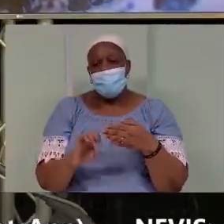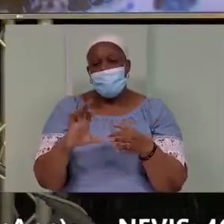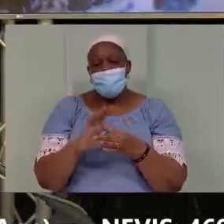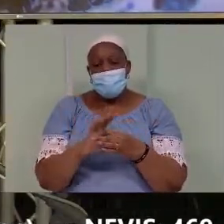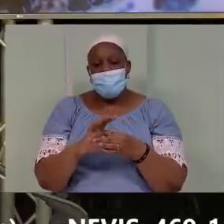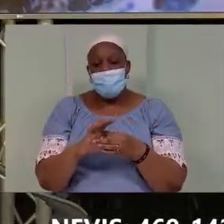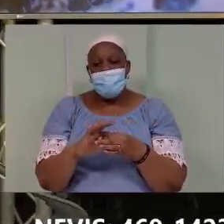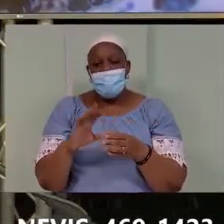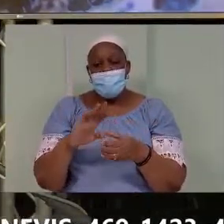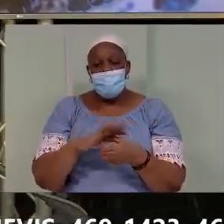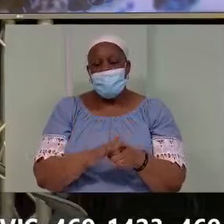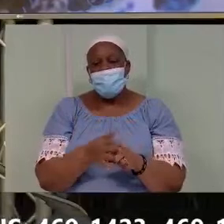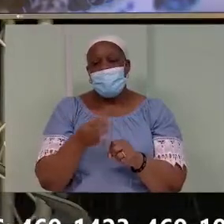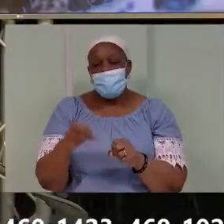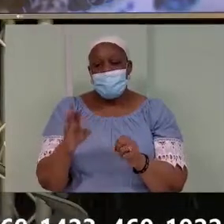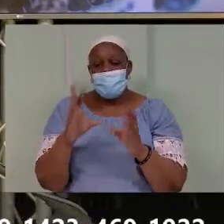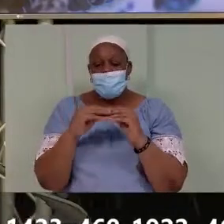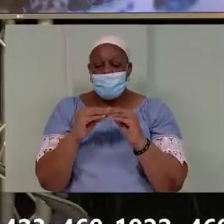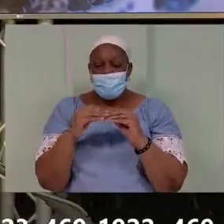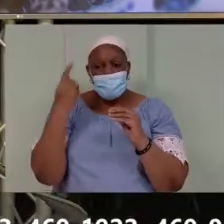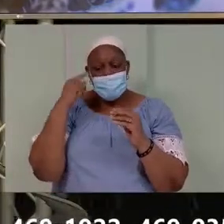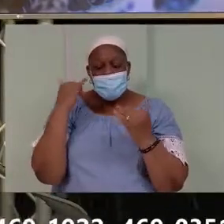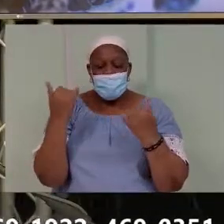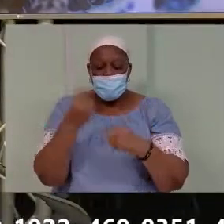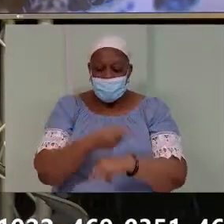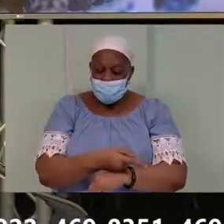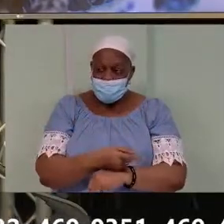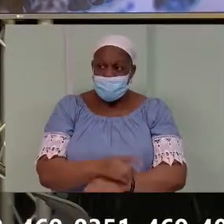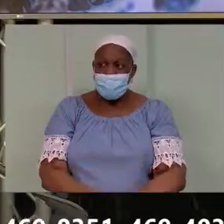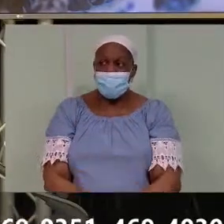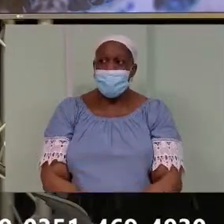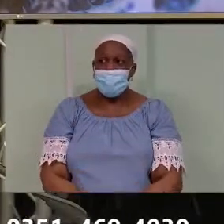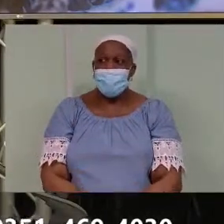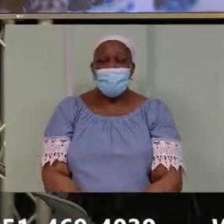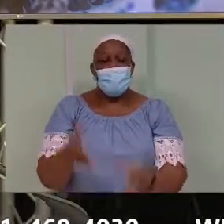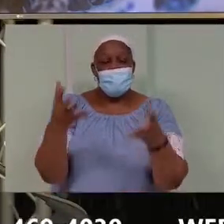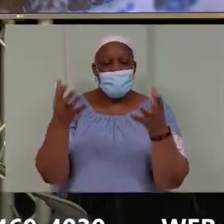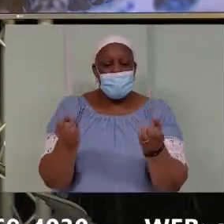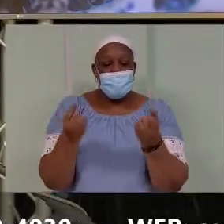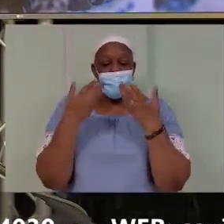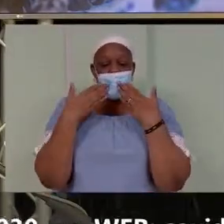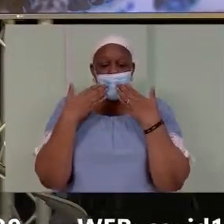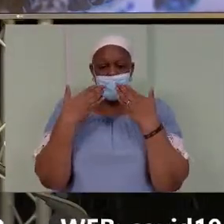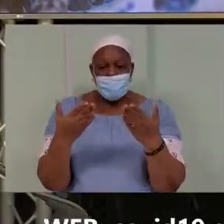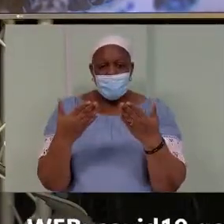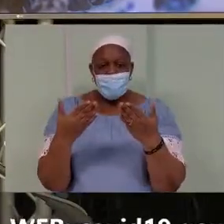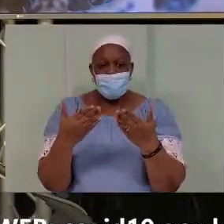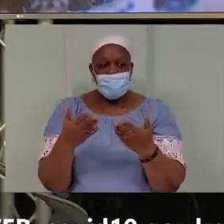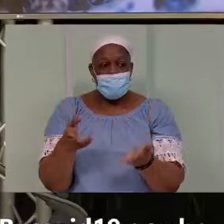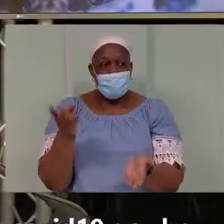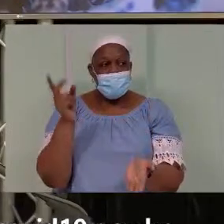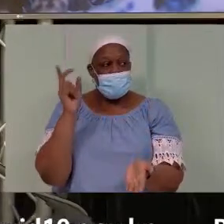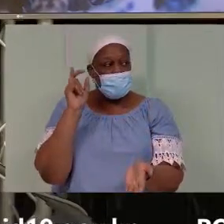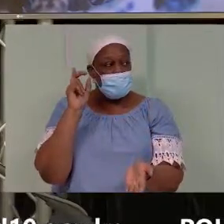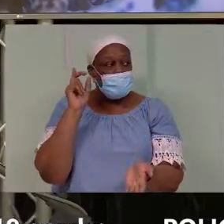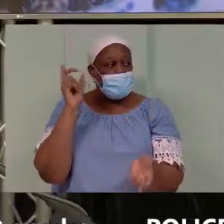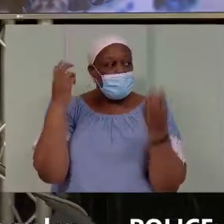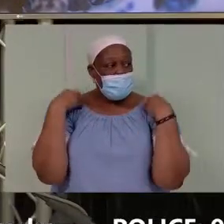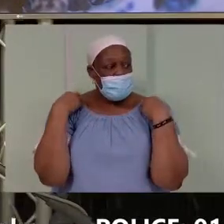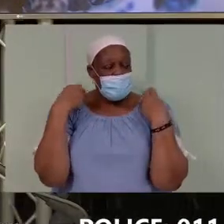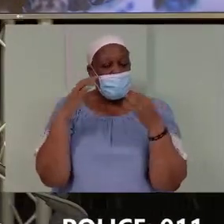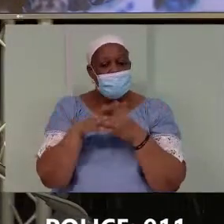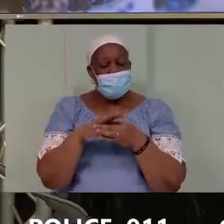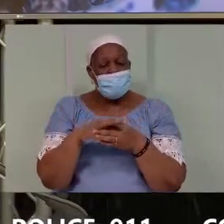COVID-19 press briefing for today. I want to thank the Director of Early Childhood